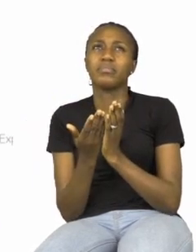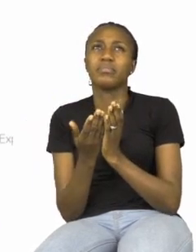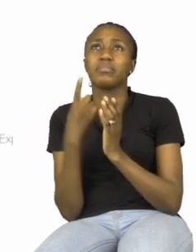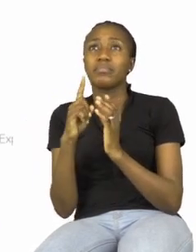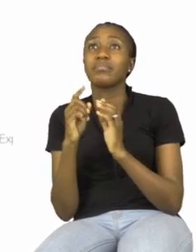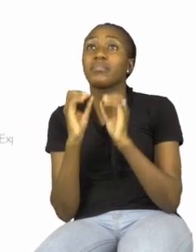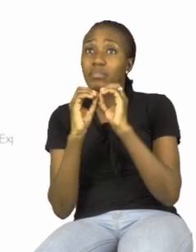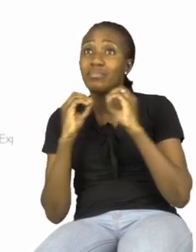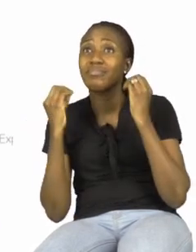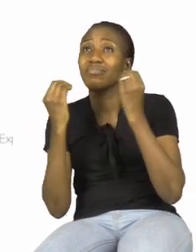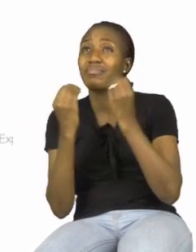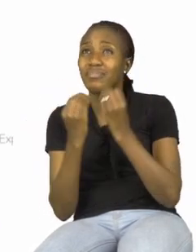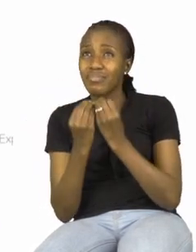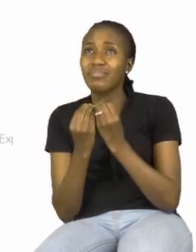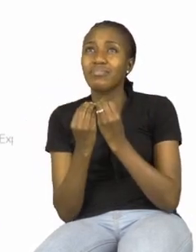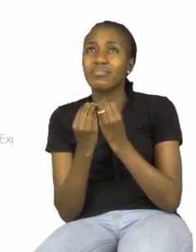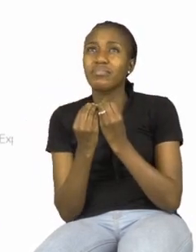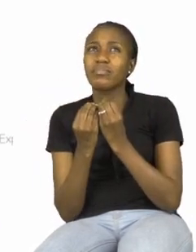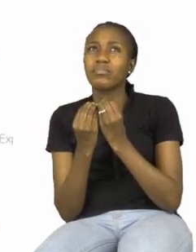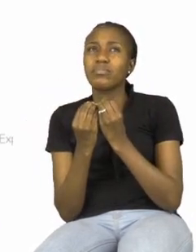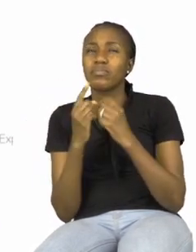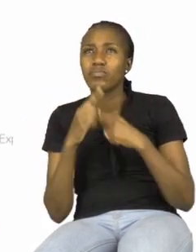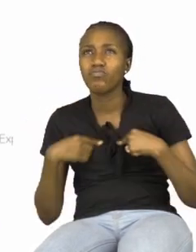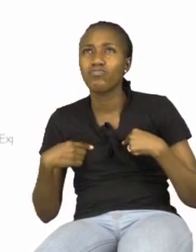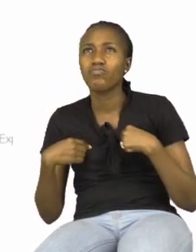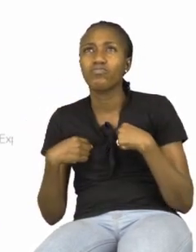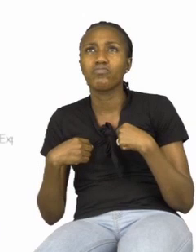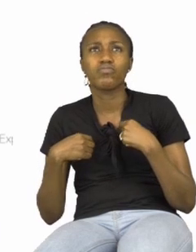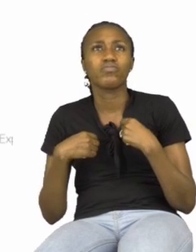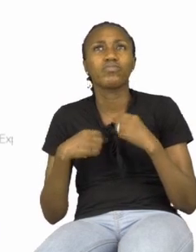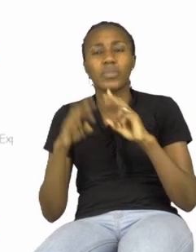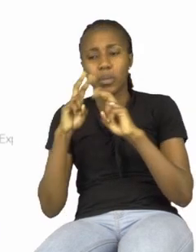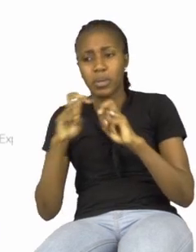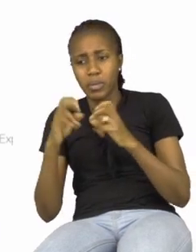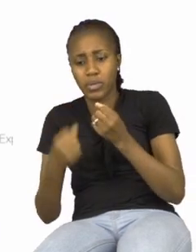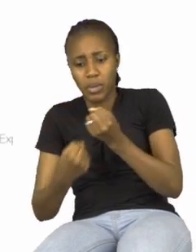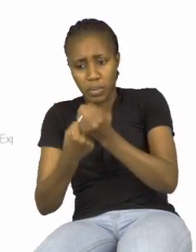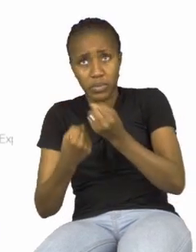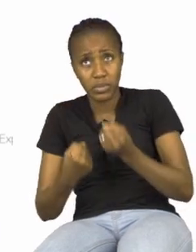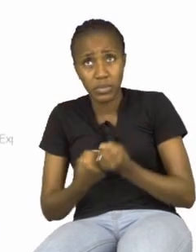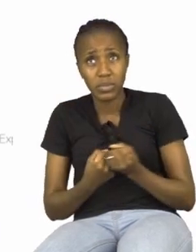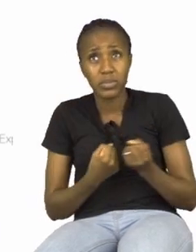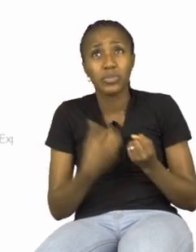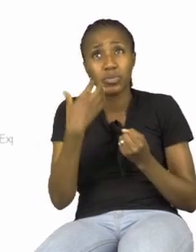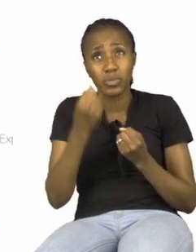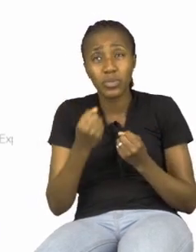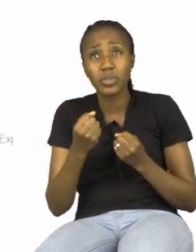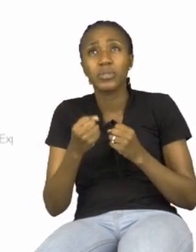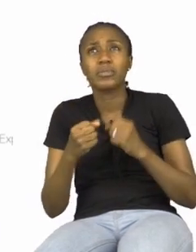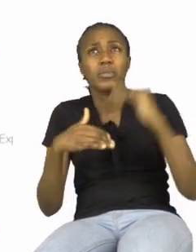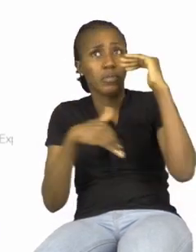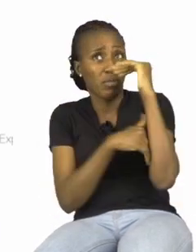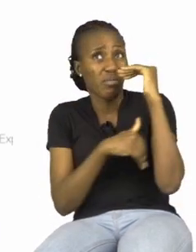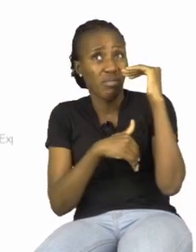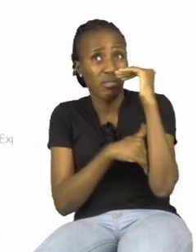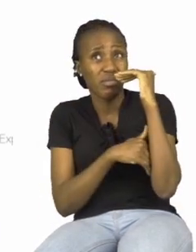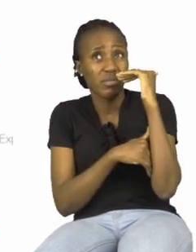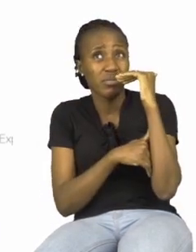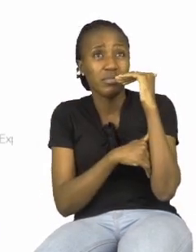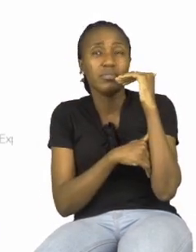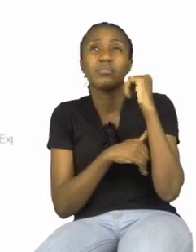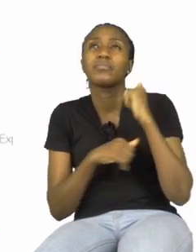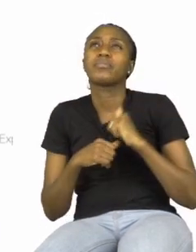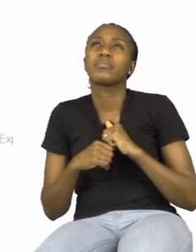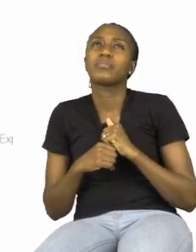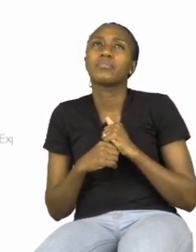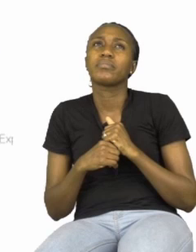union, we're looking for funding to put up a home of hockey, which is an AstroTurf, an indoor facility at the Doc Jobber Fields.